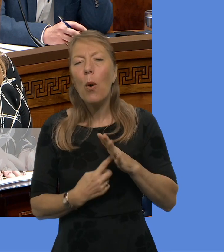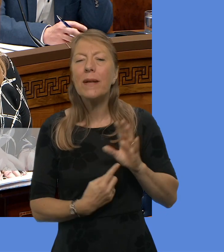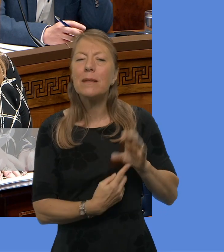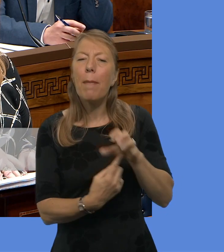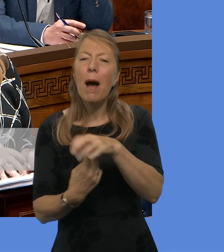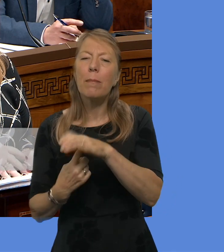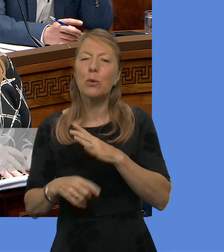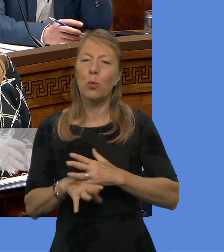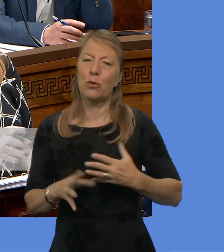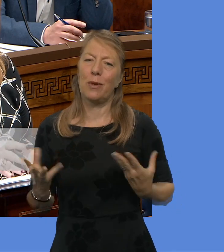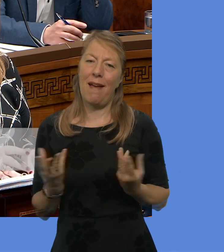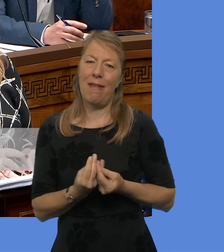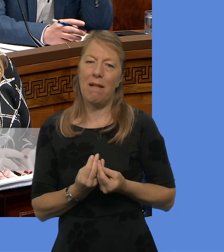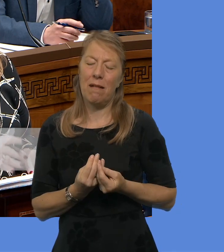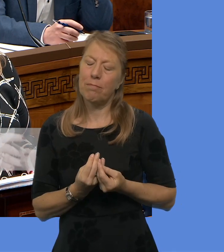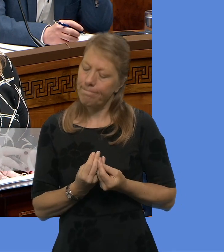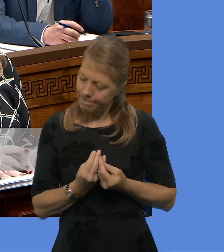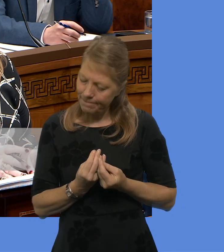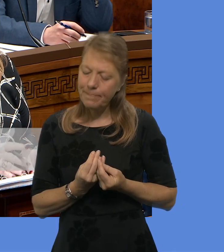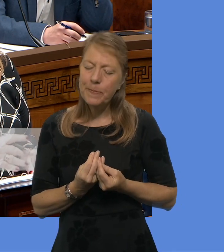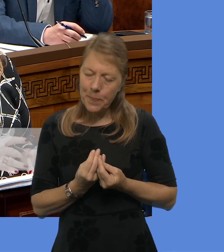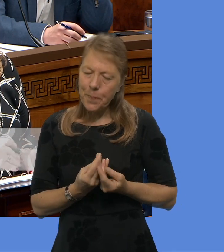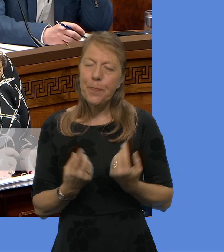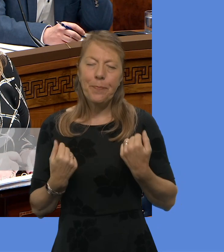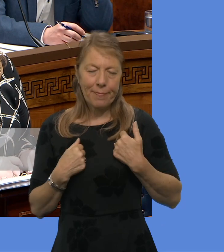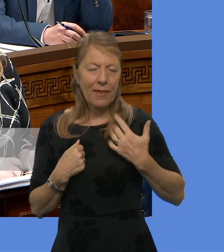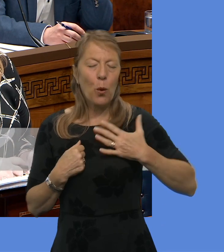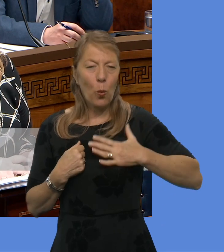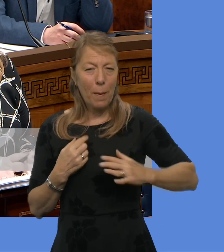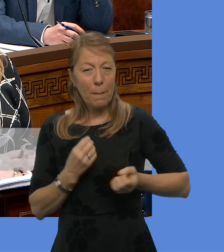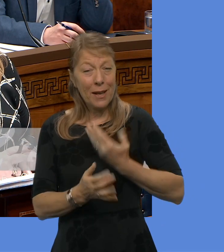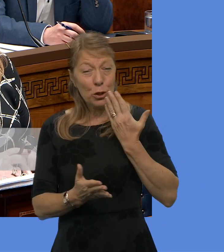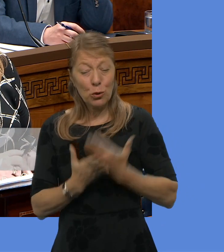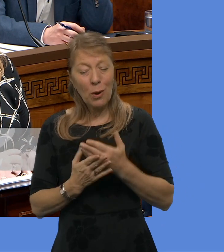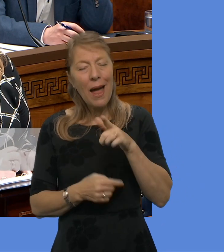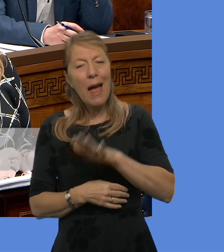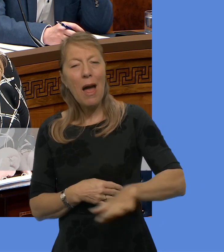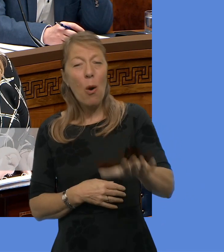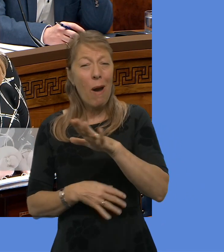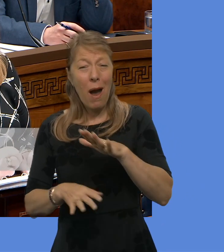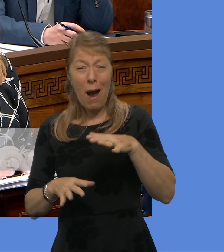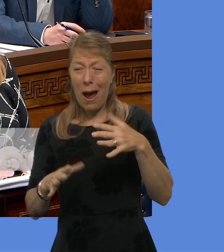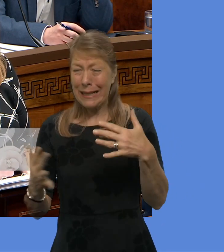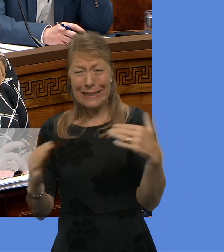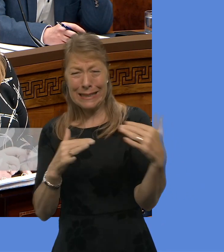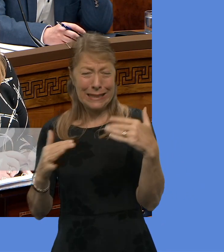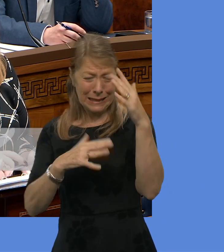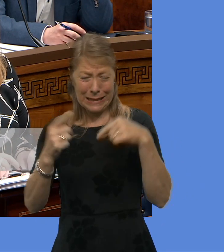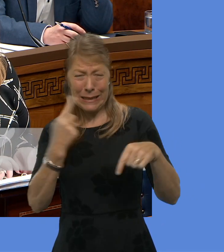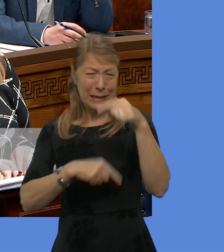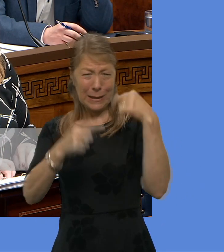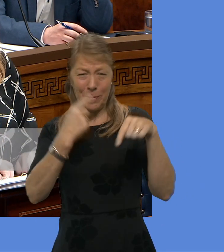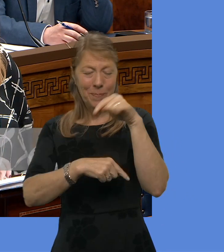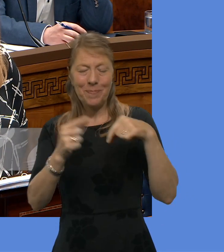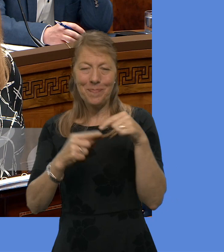supporting communities and ensuring that all communities, particularly those on interfaces, have a voice, are working on those community development plans